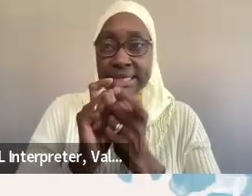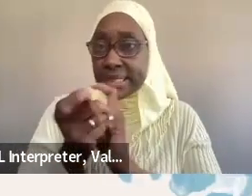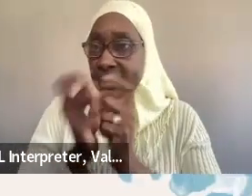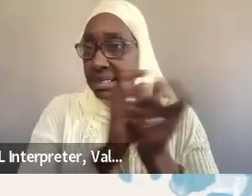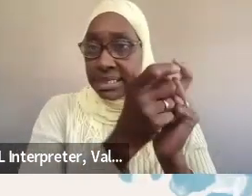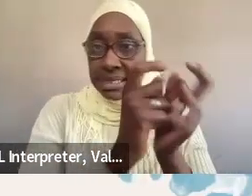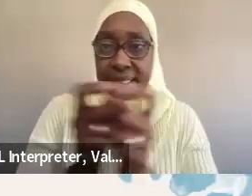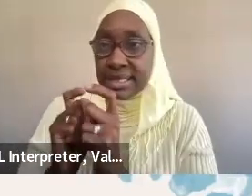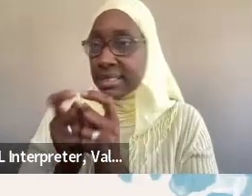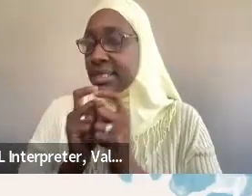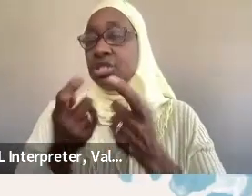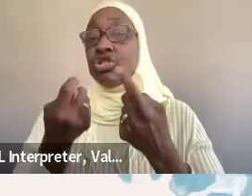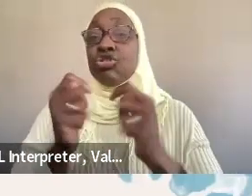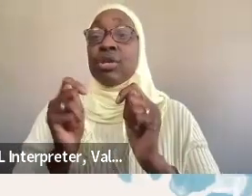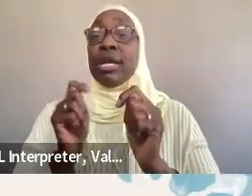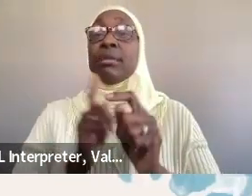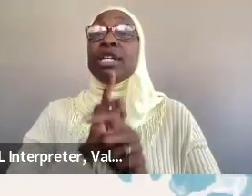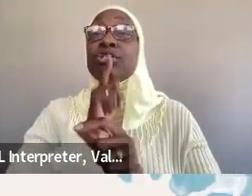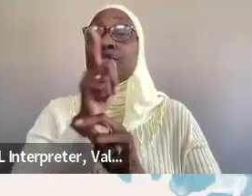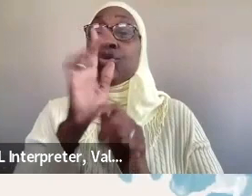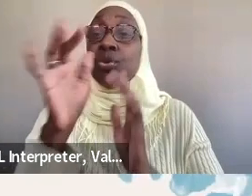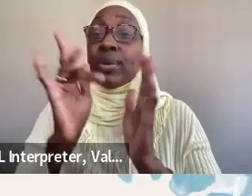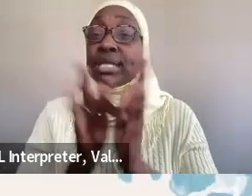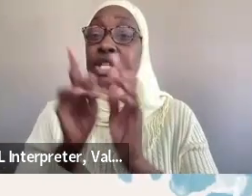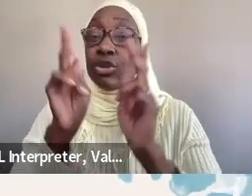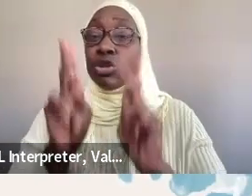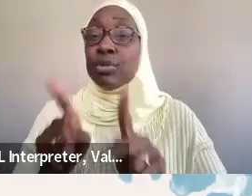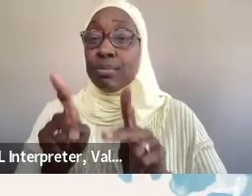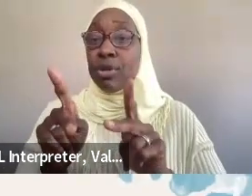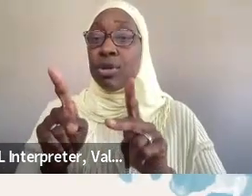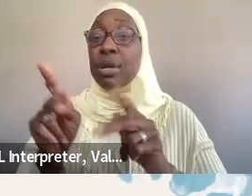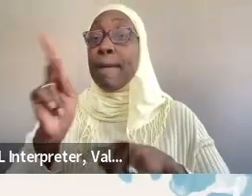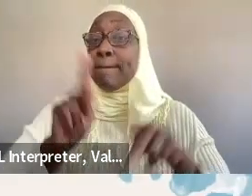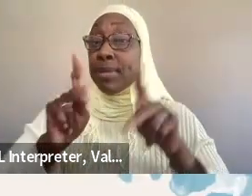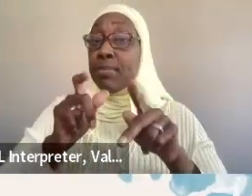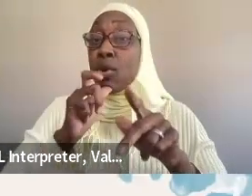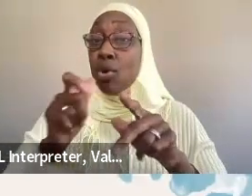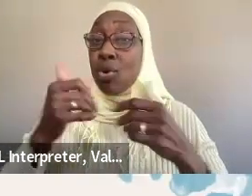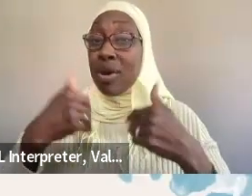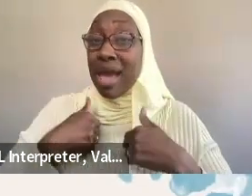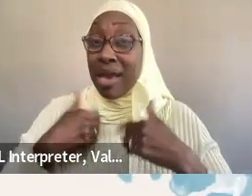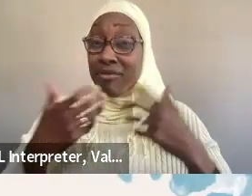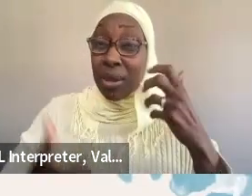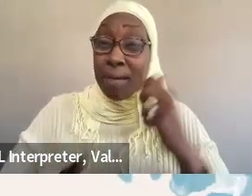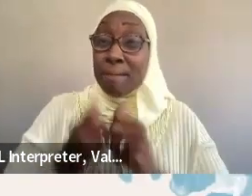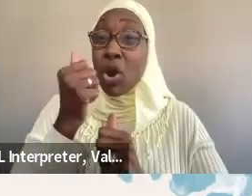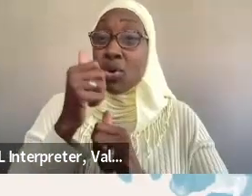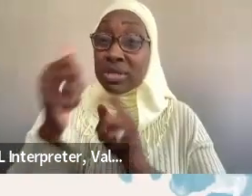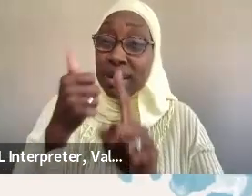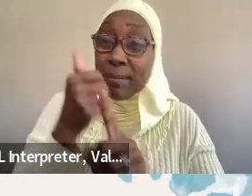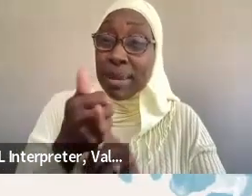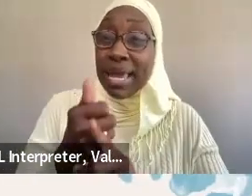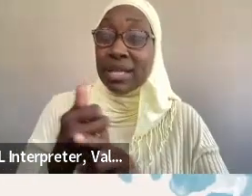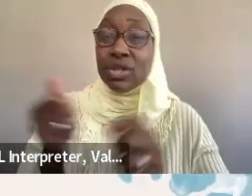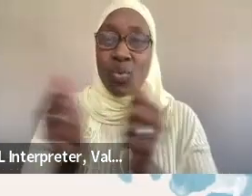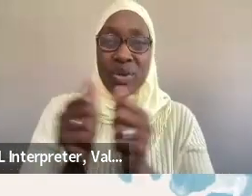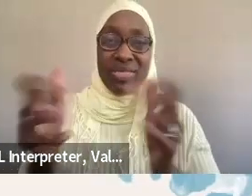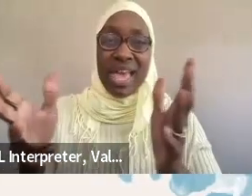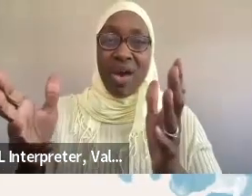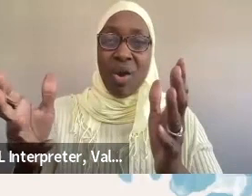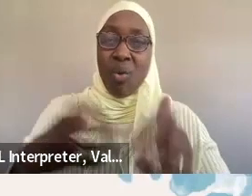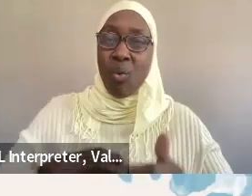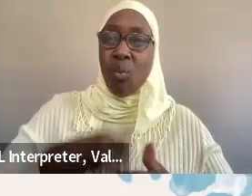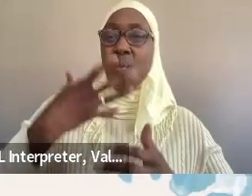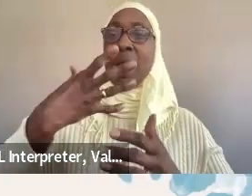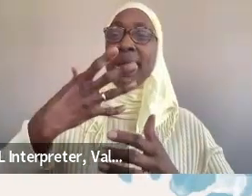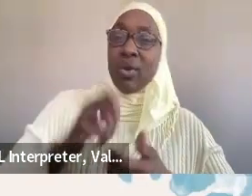trying to ensure that we're centering the people who are most impacted, without whitewashing our content or like our mission or any of that.